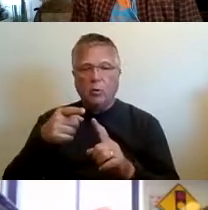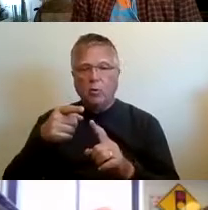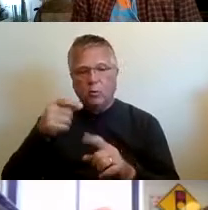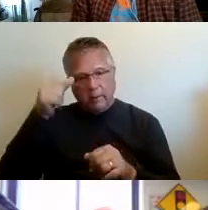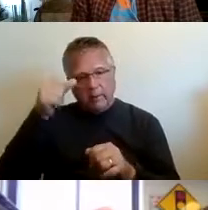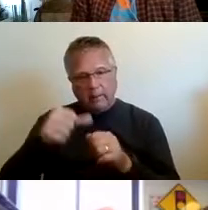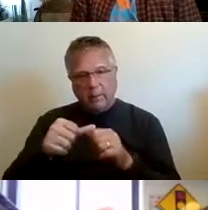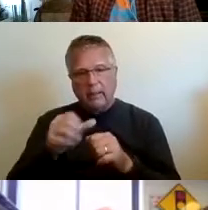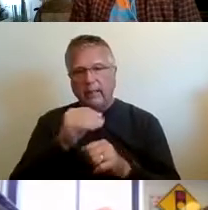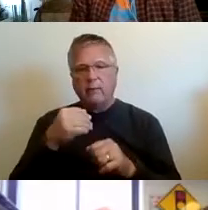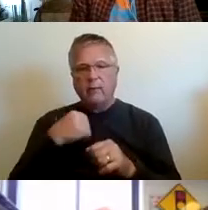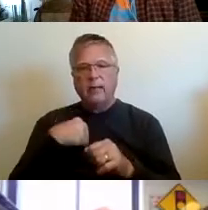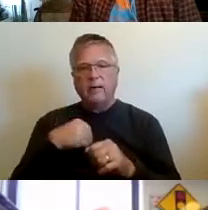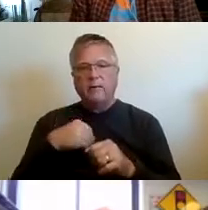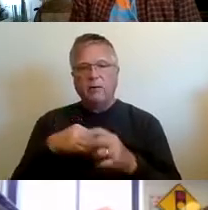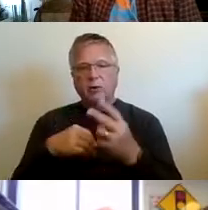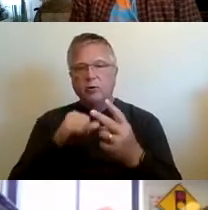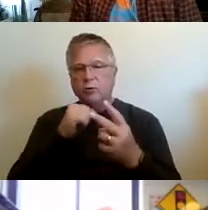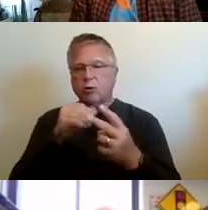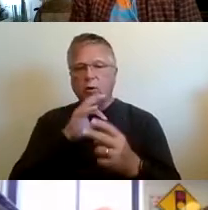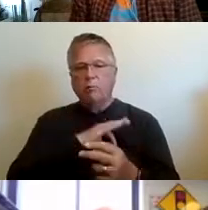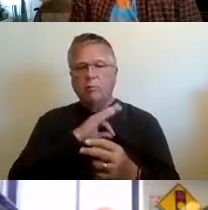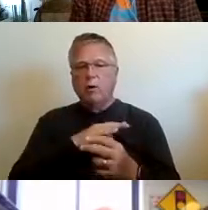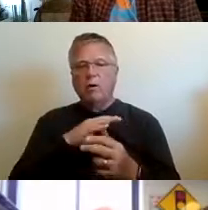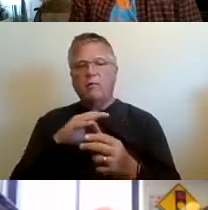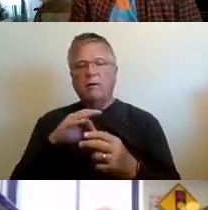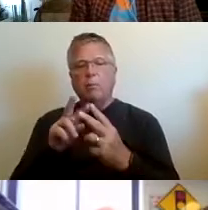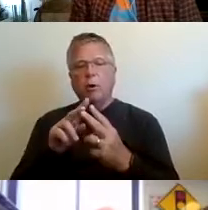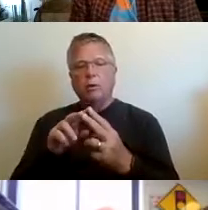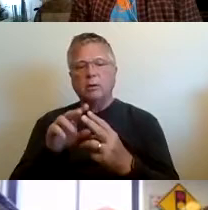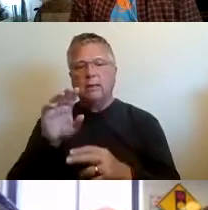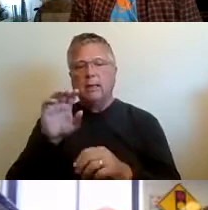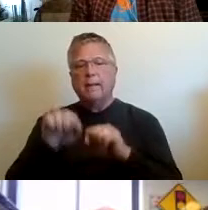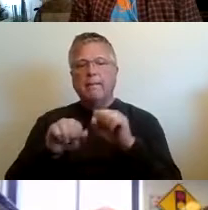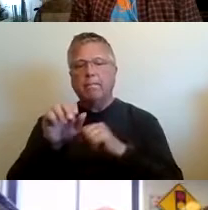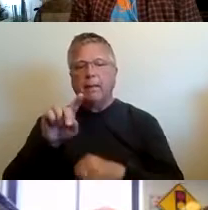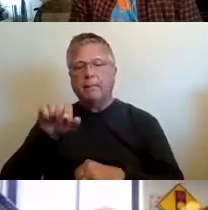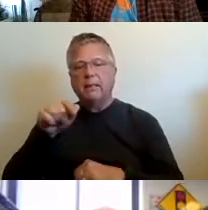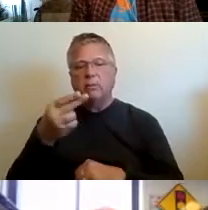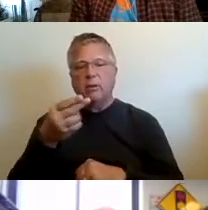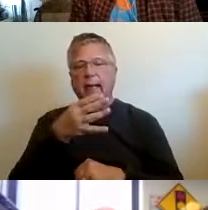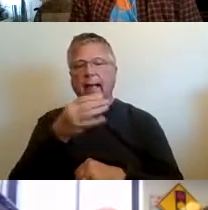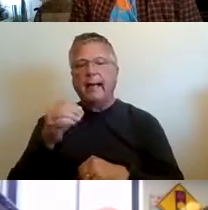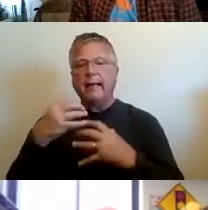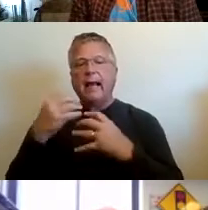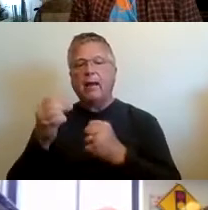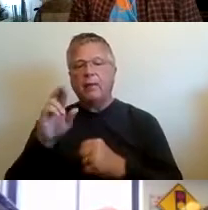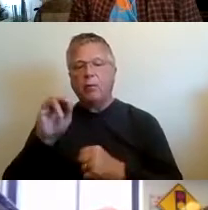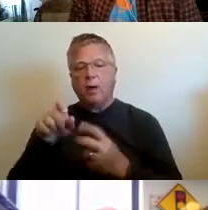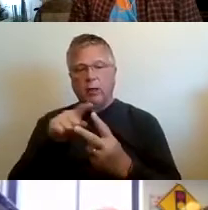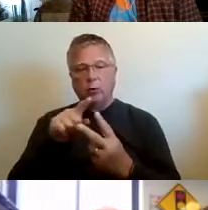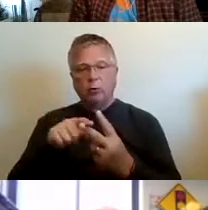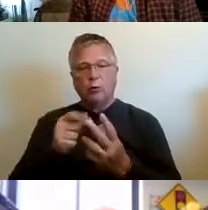And we also have 2 local nonprofit partner, Bike Pittsburgh and Healthy Ride. They are helping us in the